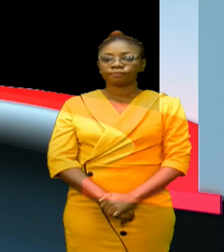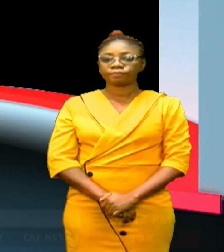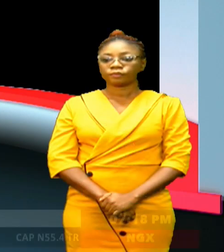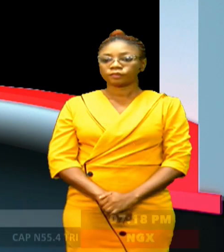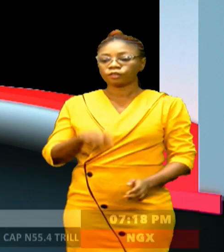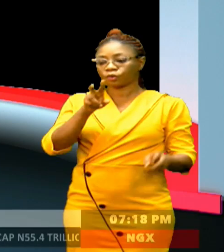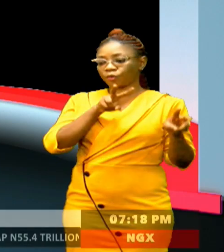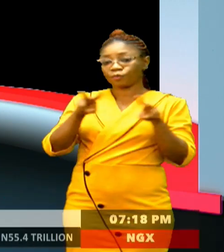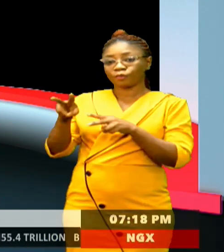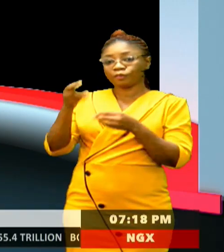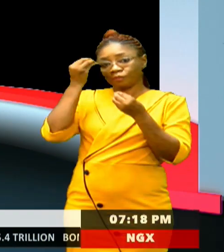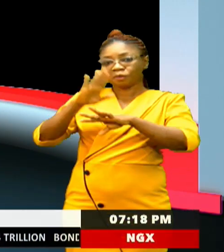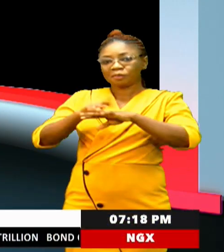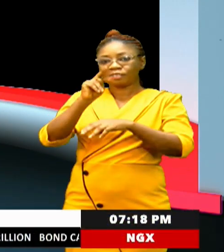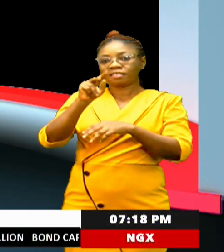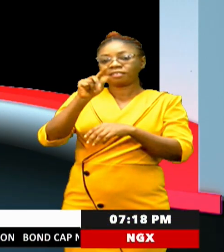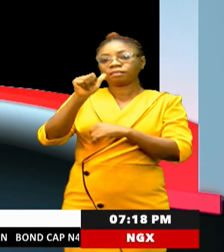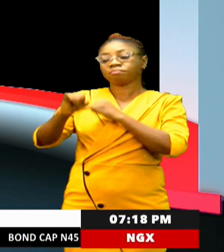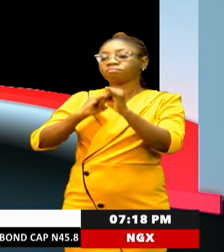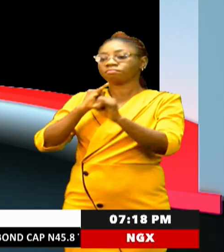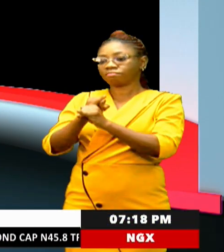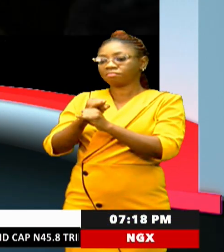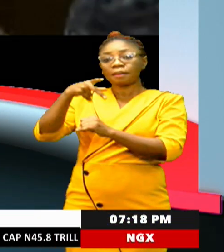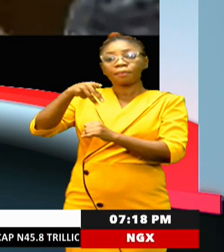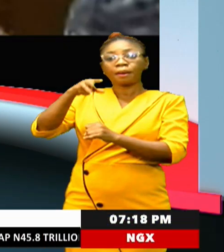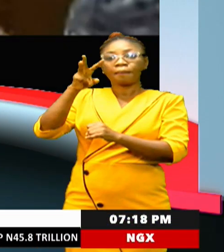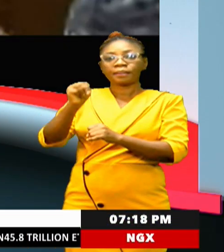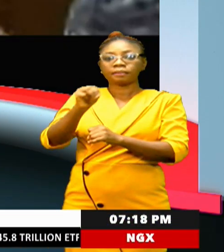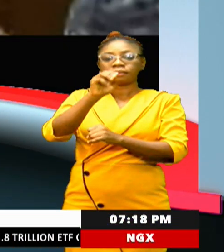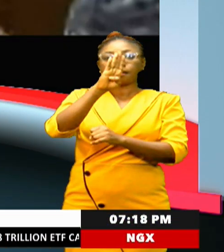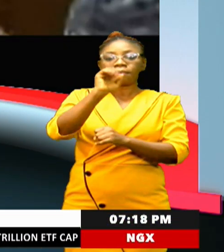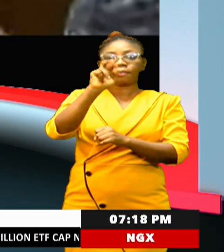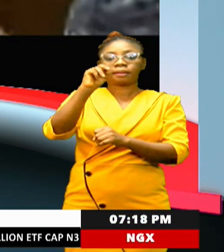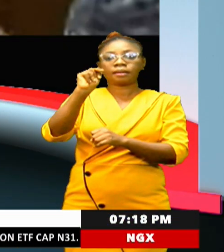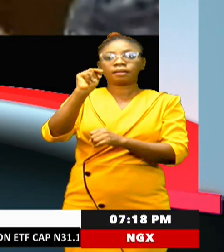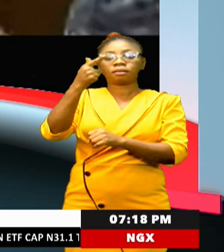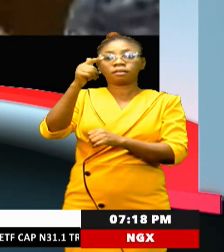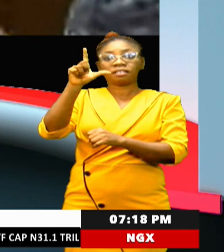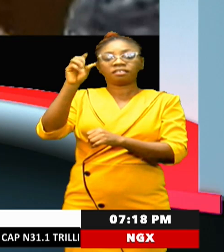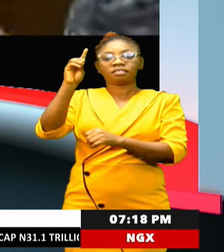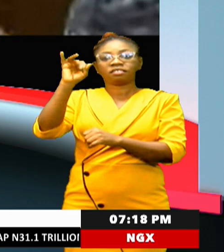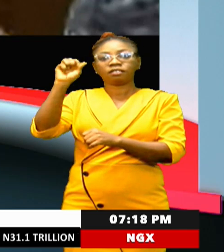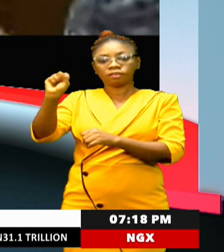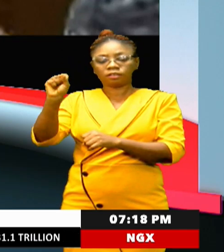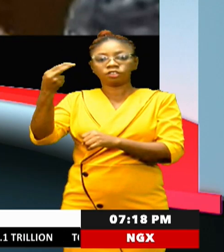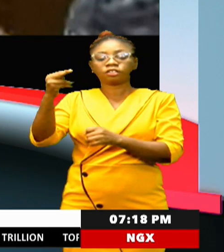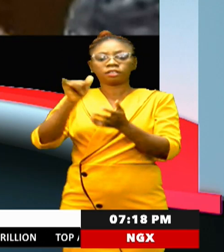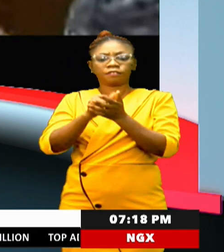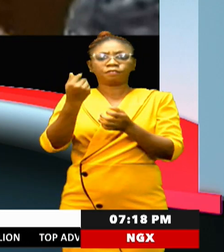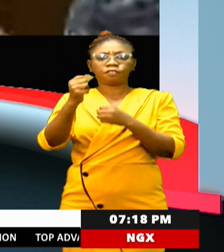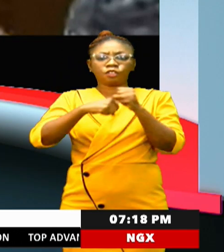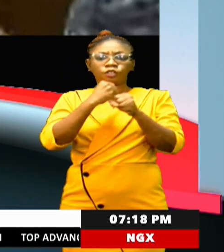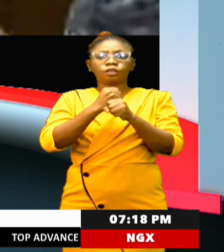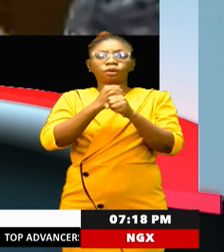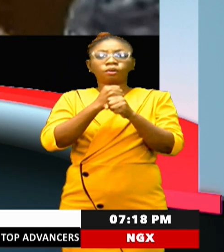You're still watching the news on NTA International. Prime Minister of Bangladesh, Sheikh Hasina's 15-year rule ended following her